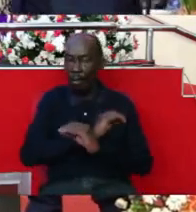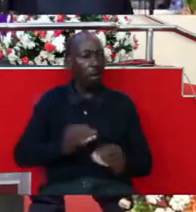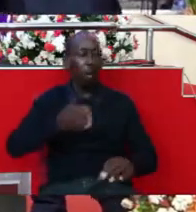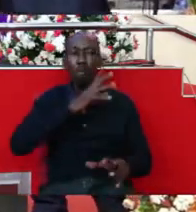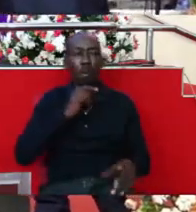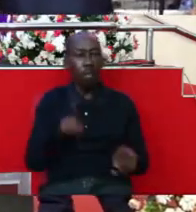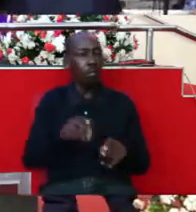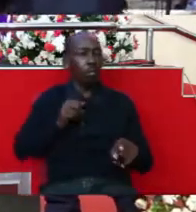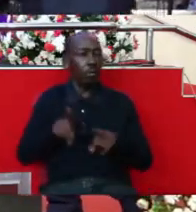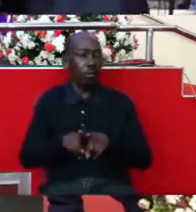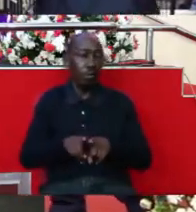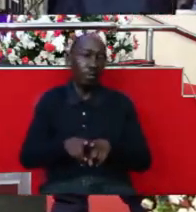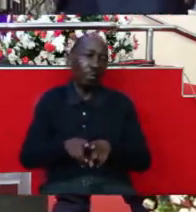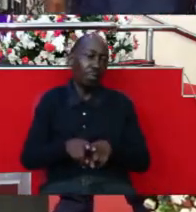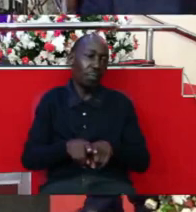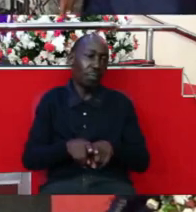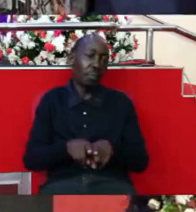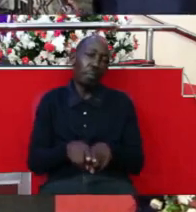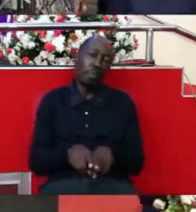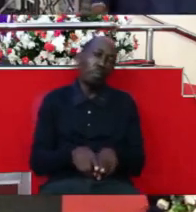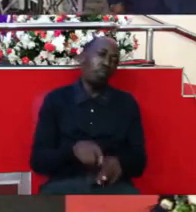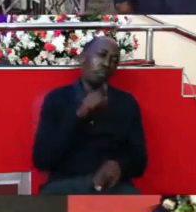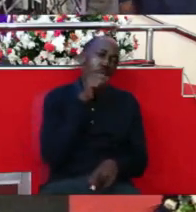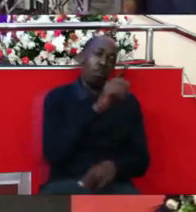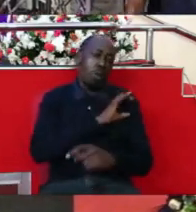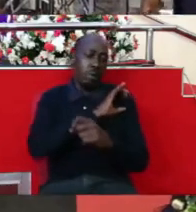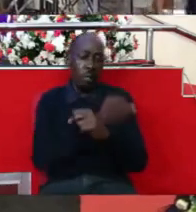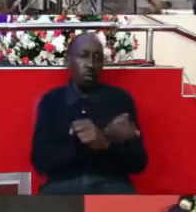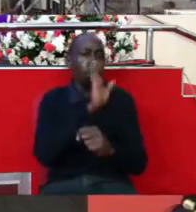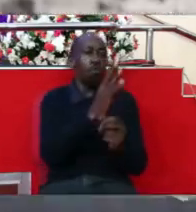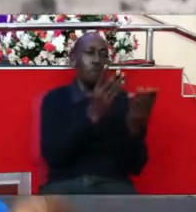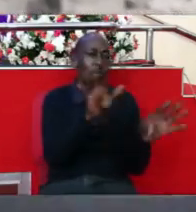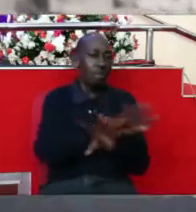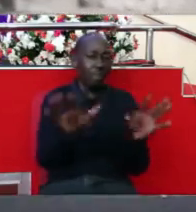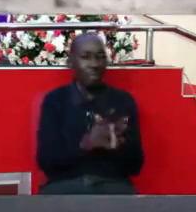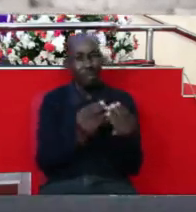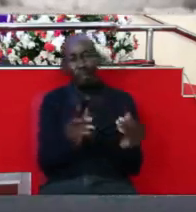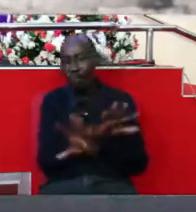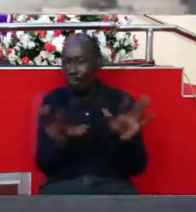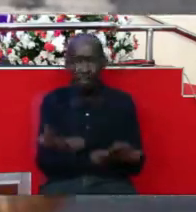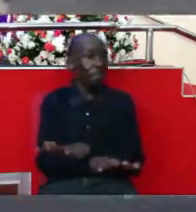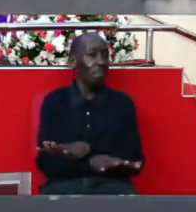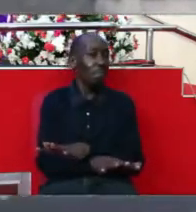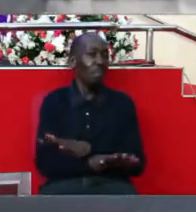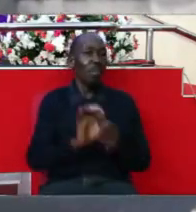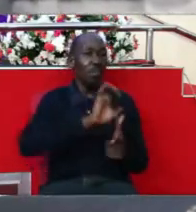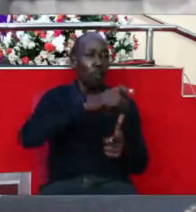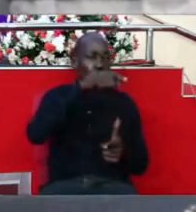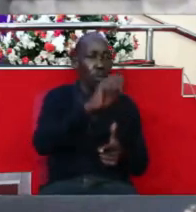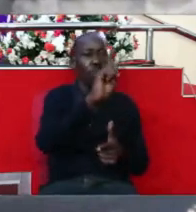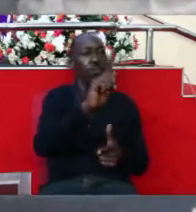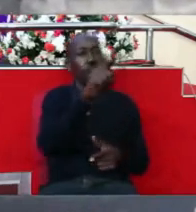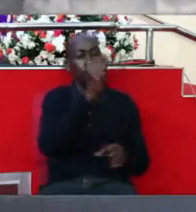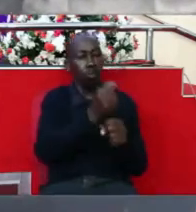my sisters. Hakuna kitu chochote ndugu na dada yangu. Your energies and your resources. Nguvu zako na rasilimali zako. And even yourself that you